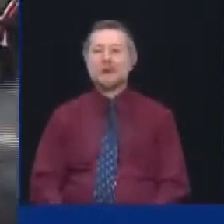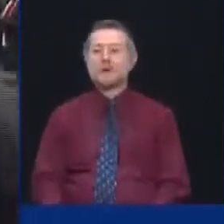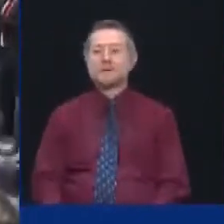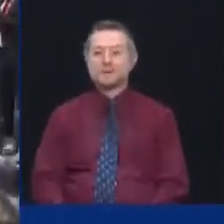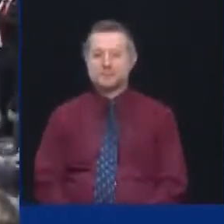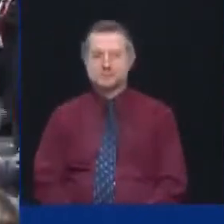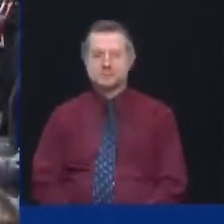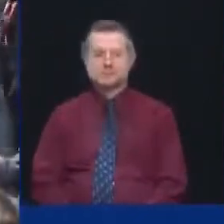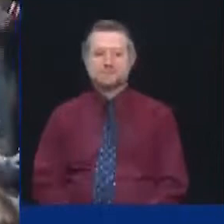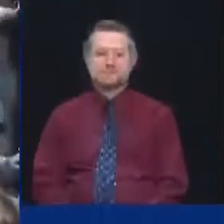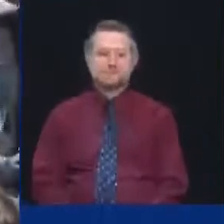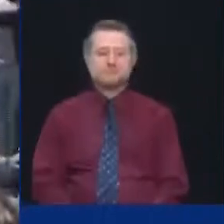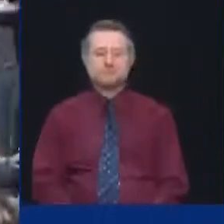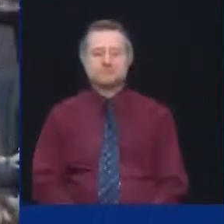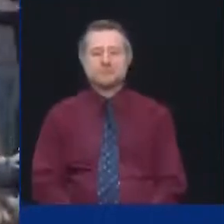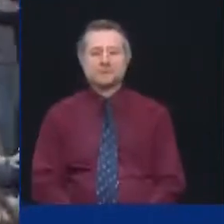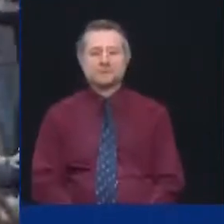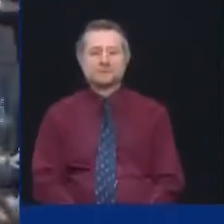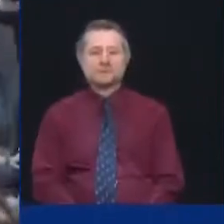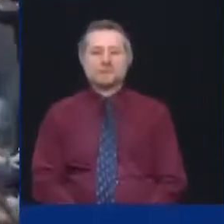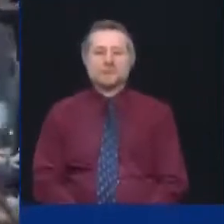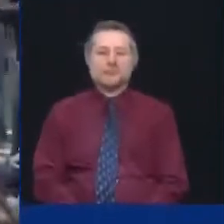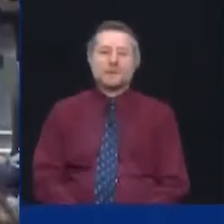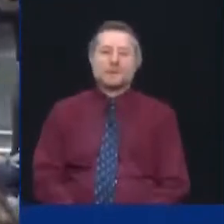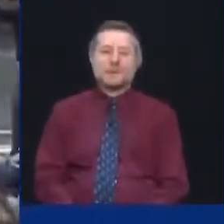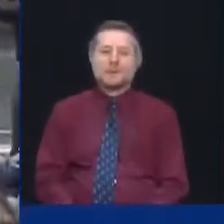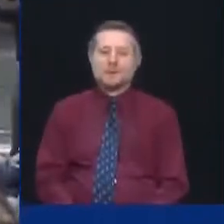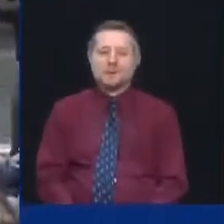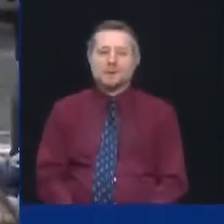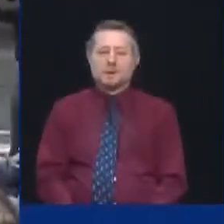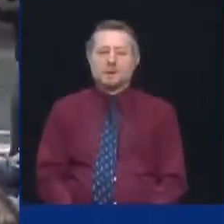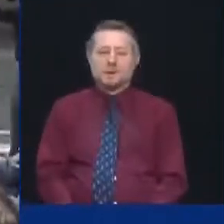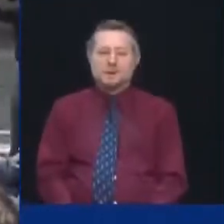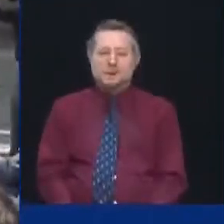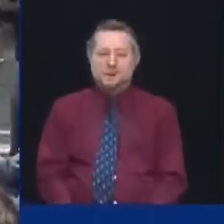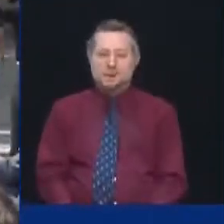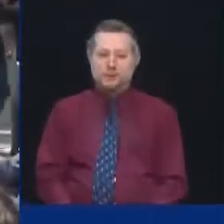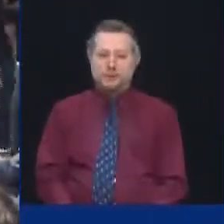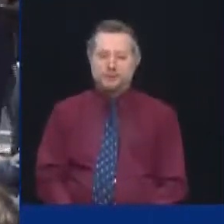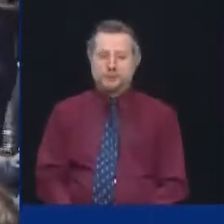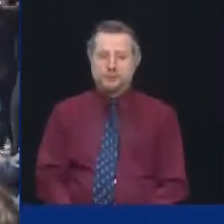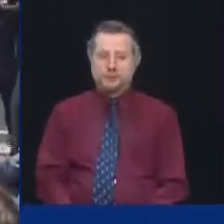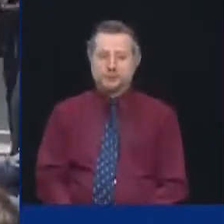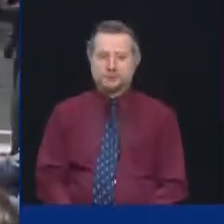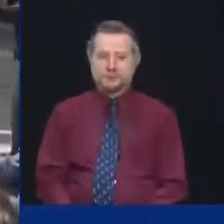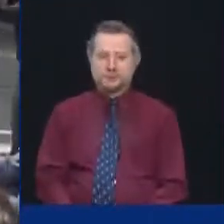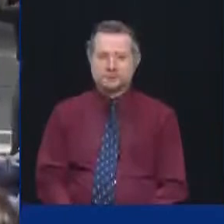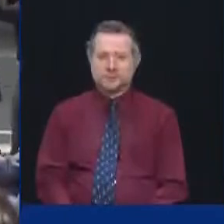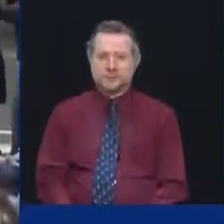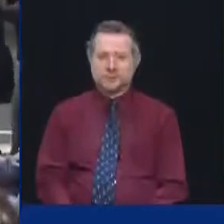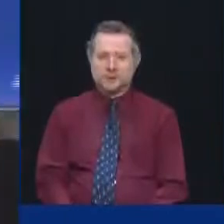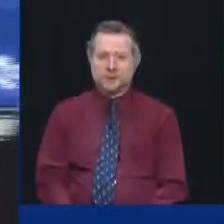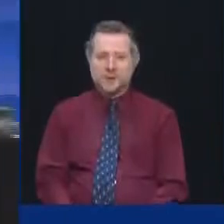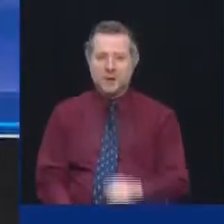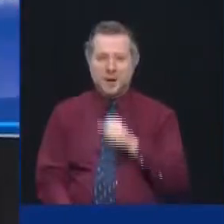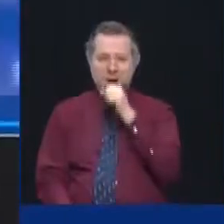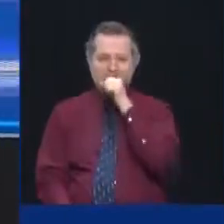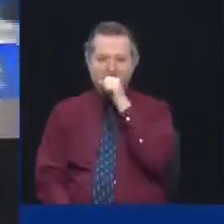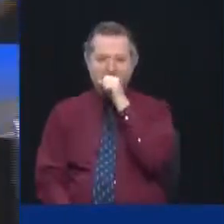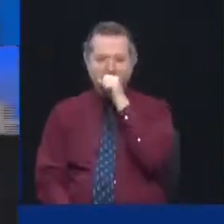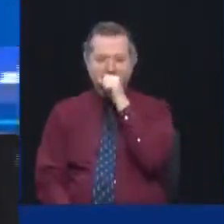25 years, being built right here in New York. A new JFK. We're going to accelerate the MTA's